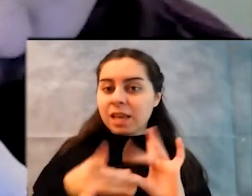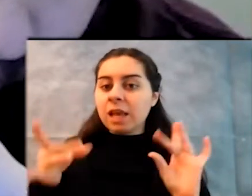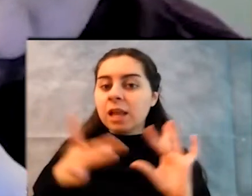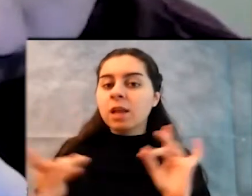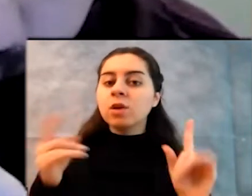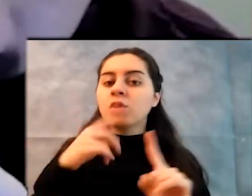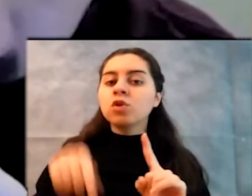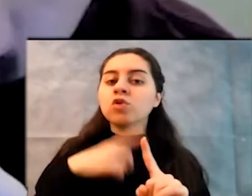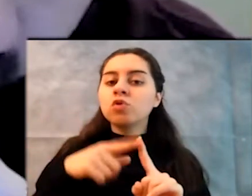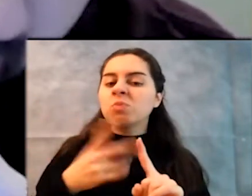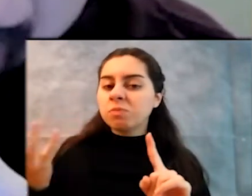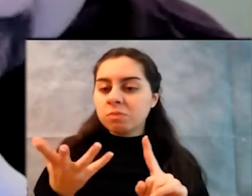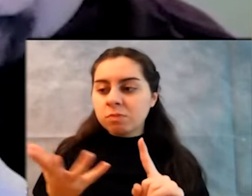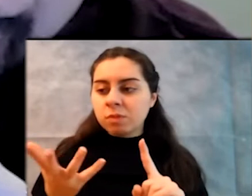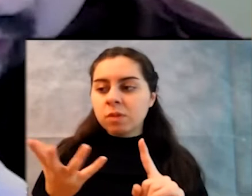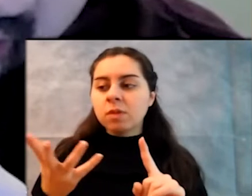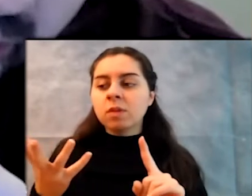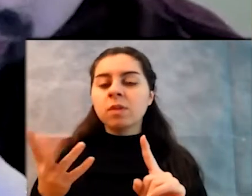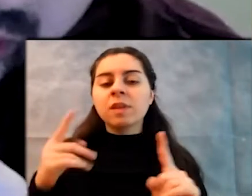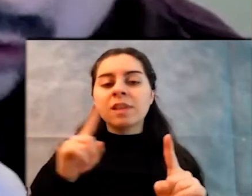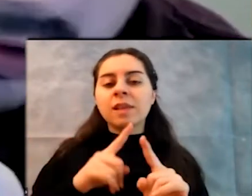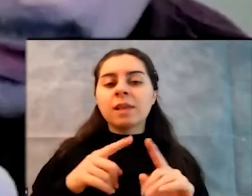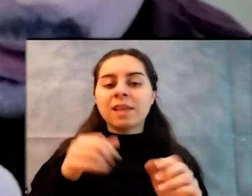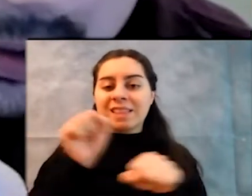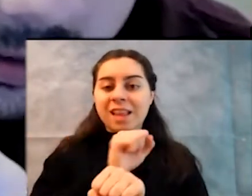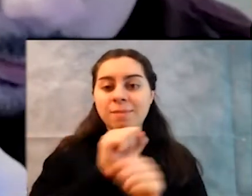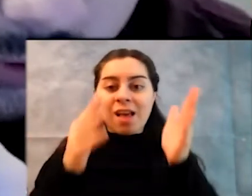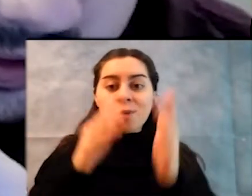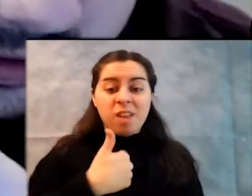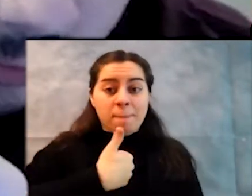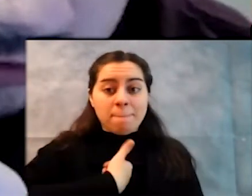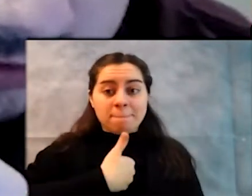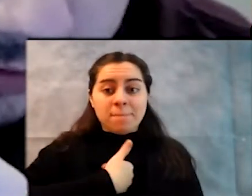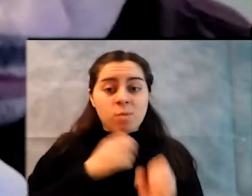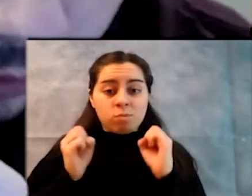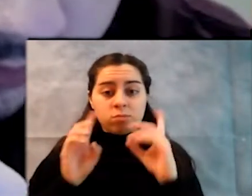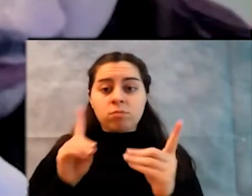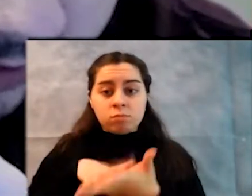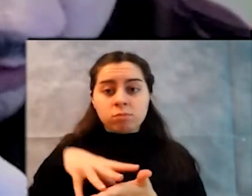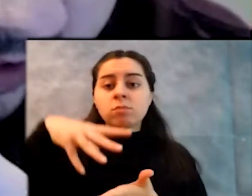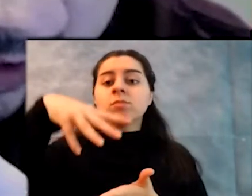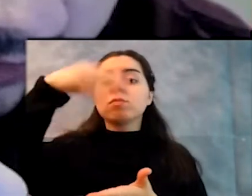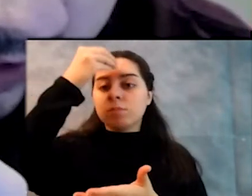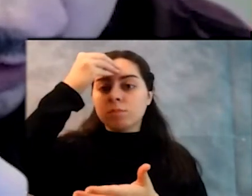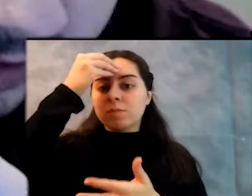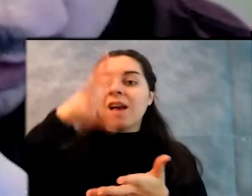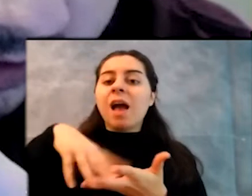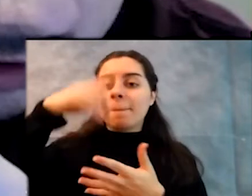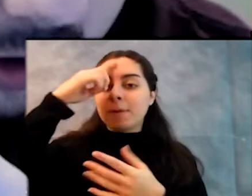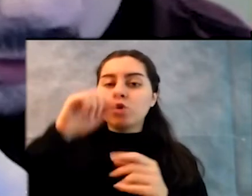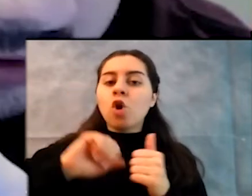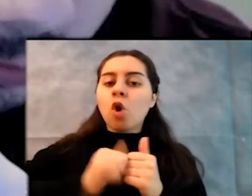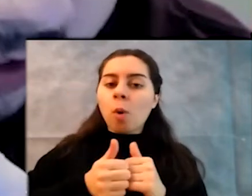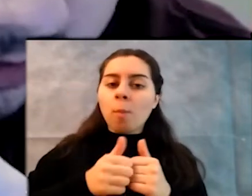how a cluster of self-educated workers burst into Puerto Rico's world of letters and navigated